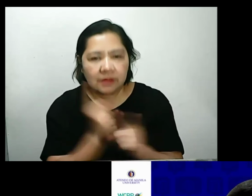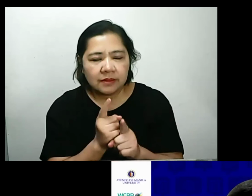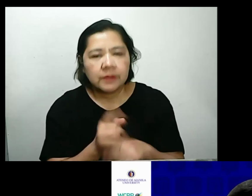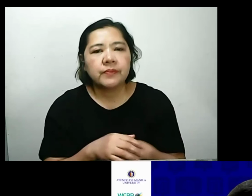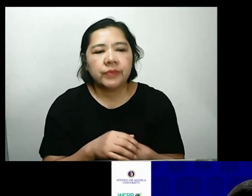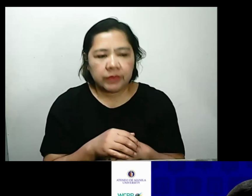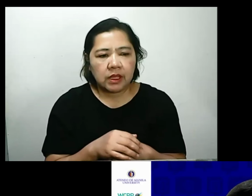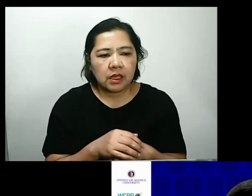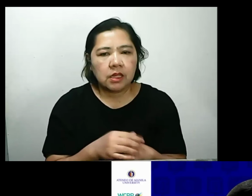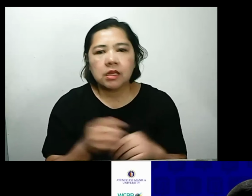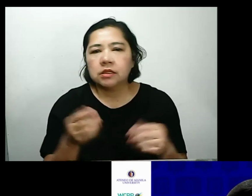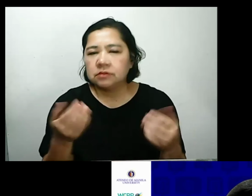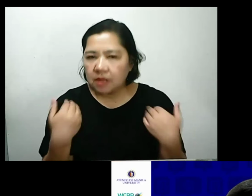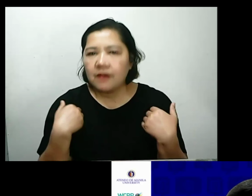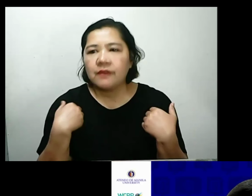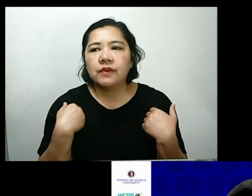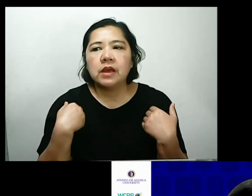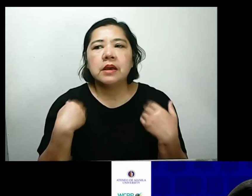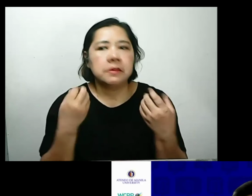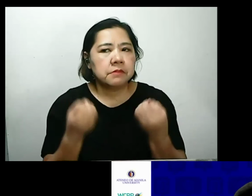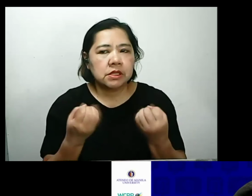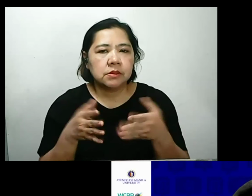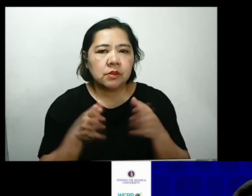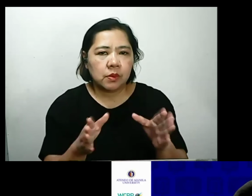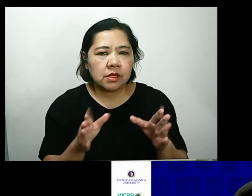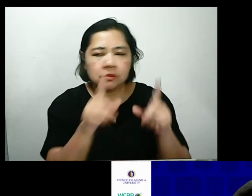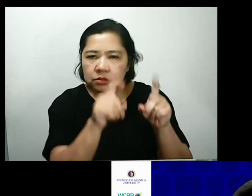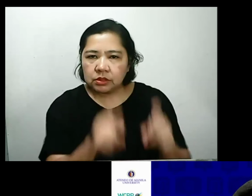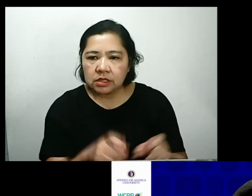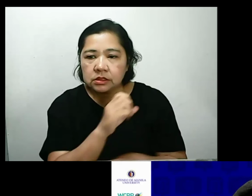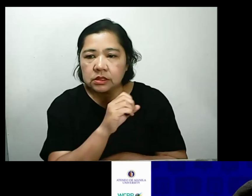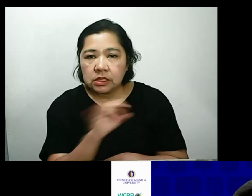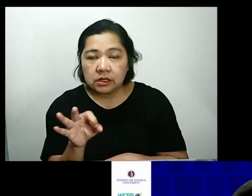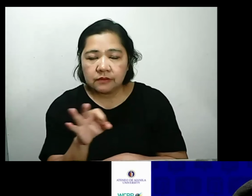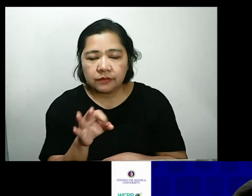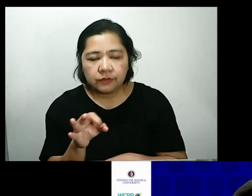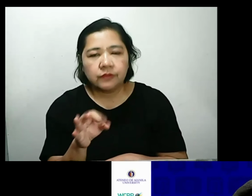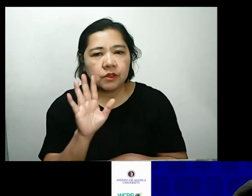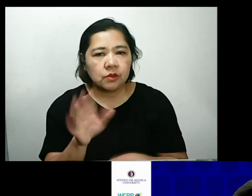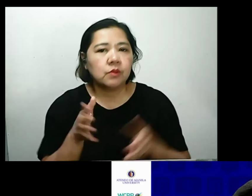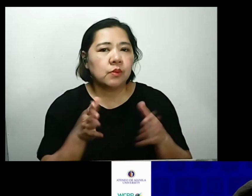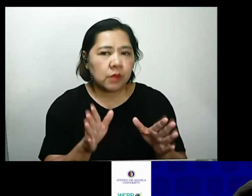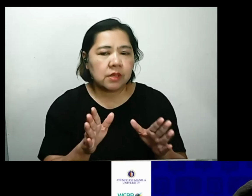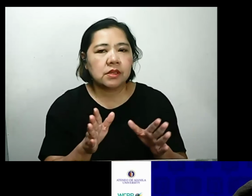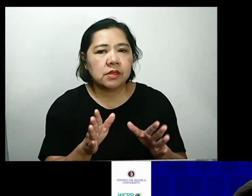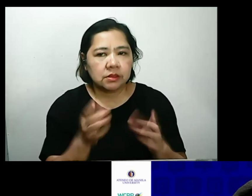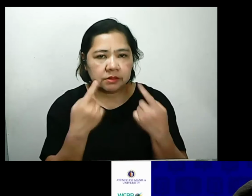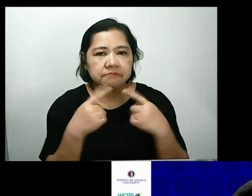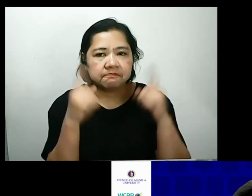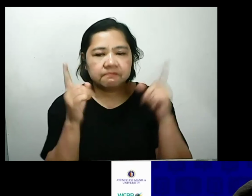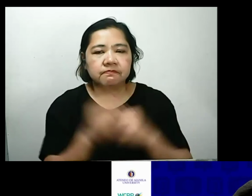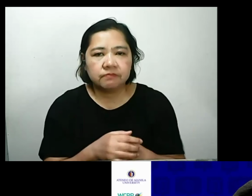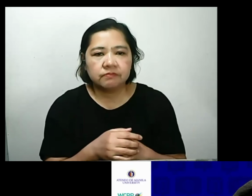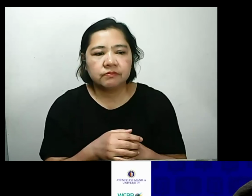test if your messages are working. And there are usual ways that people engage in comms do,